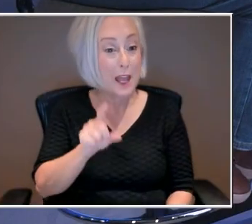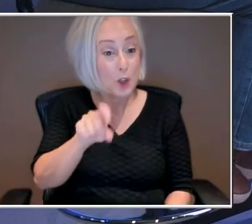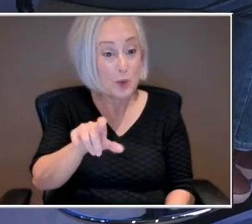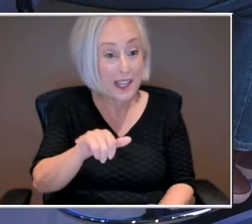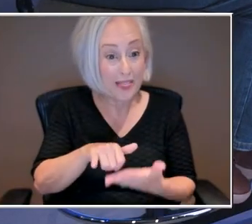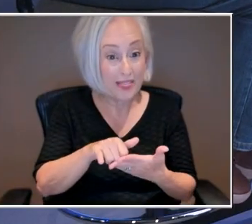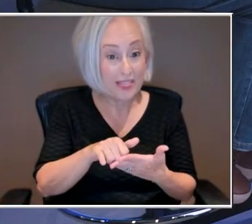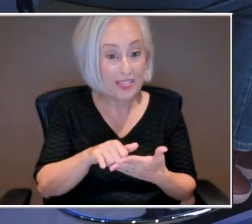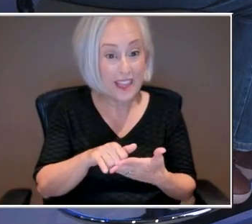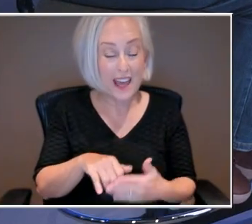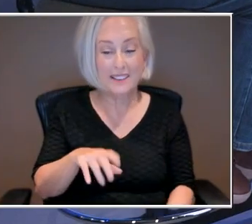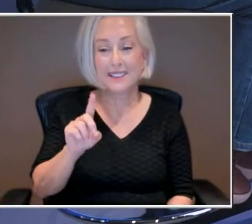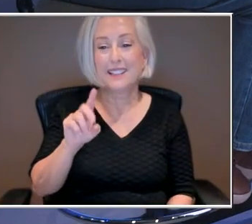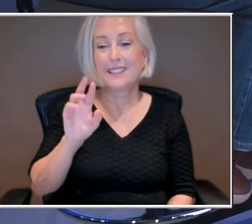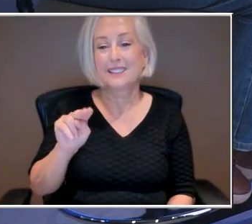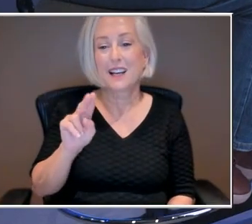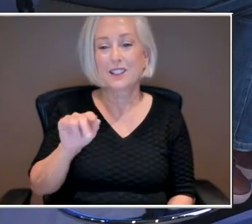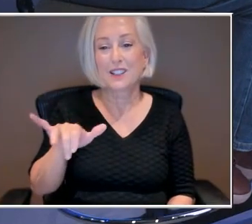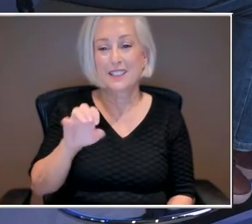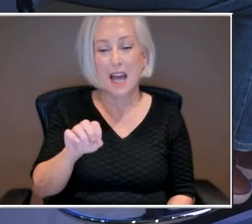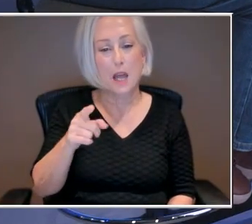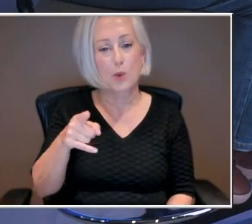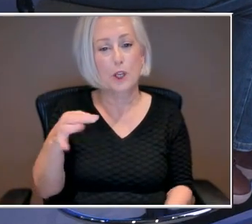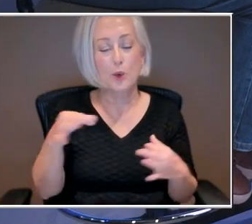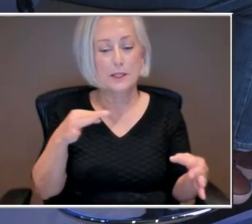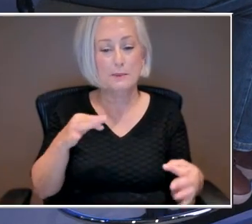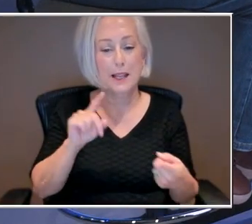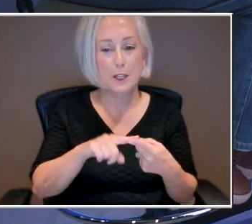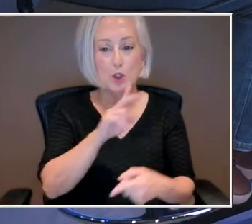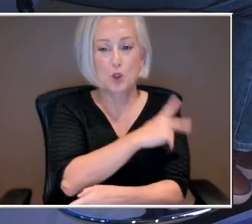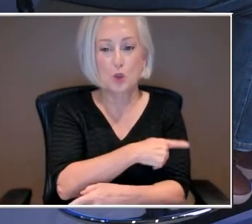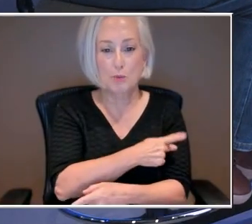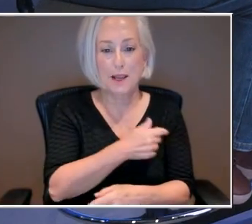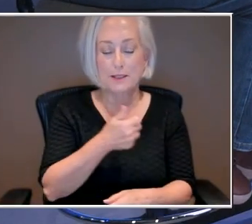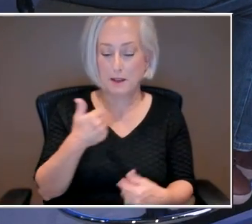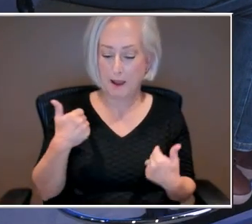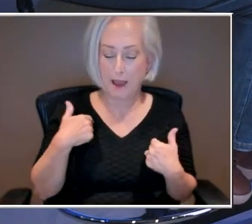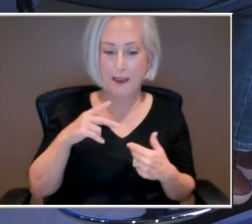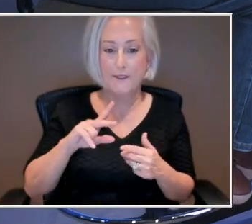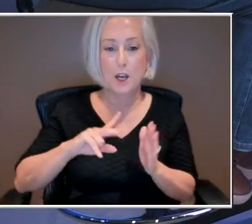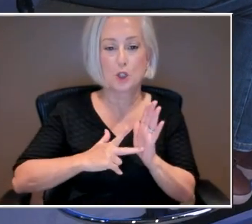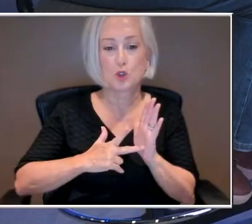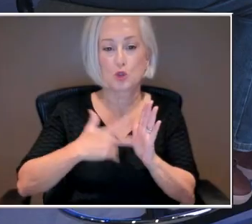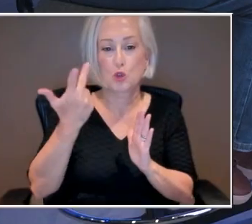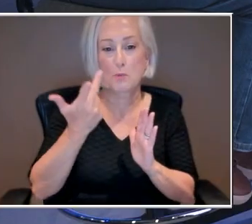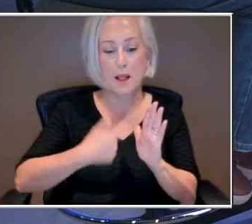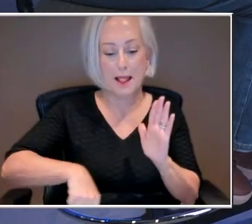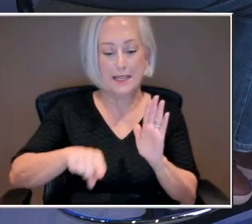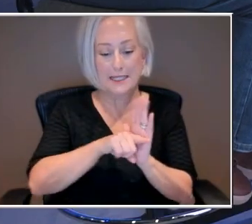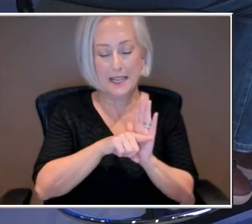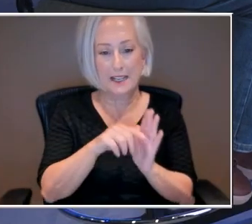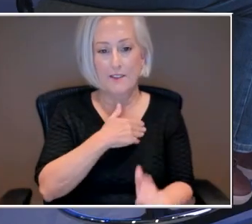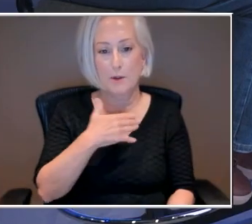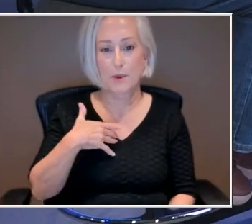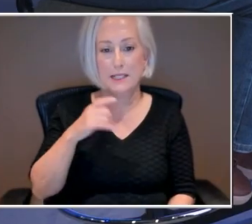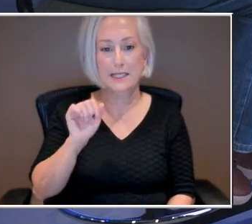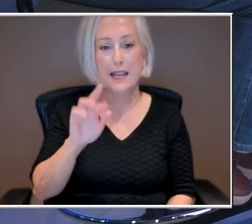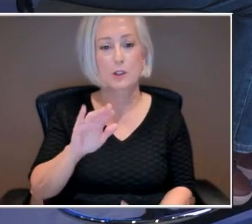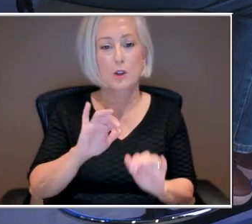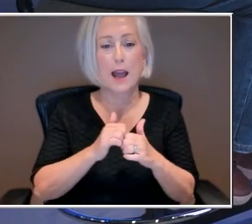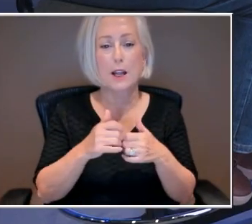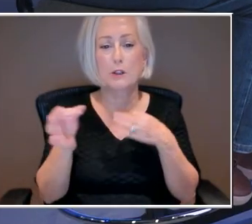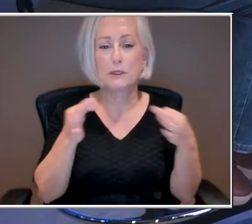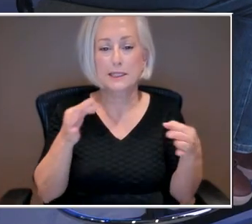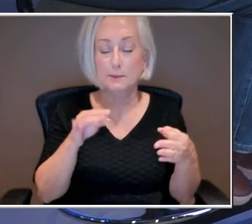Dr. Nye, when you're explaining to a patient that you have triple negative breast cancer. I mean, how do you explain that to a patient, really so they